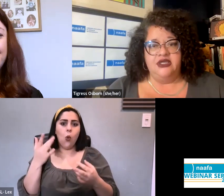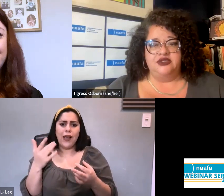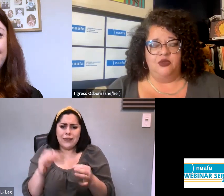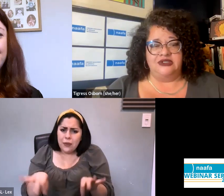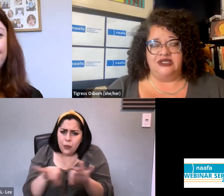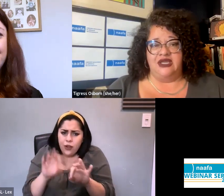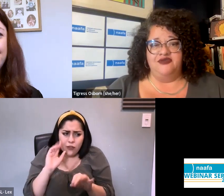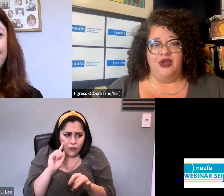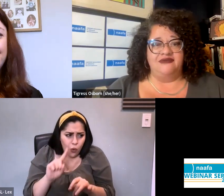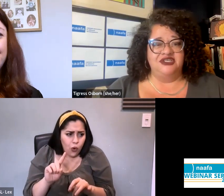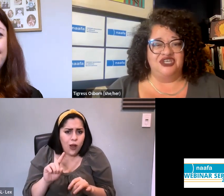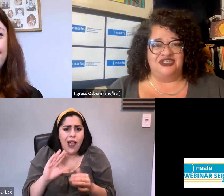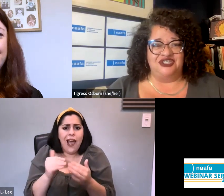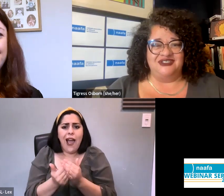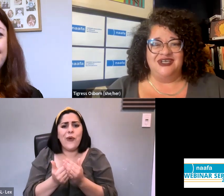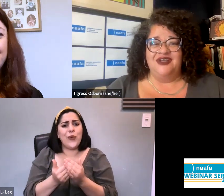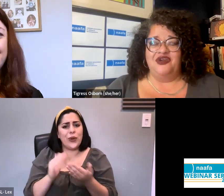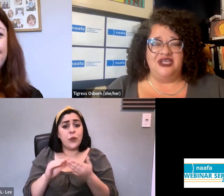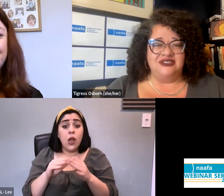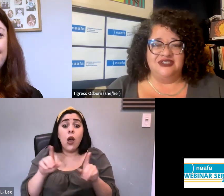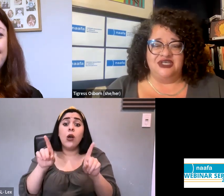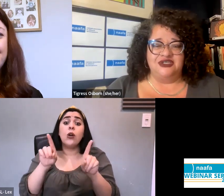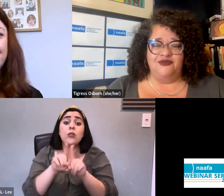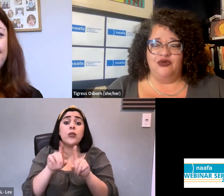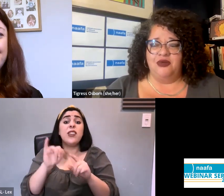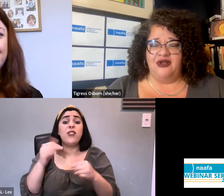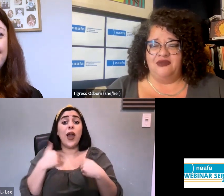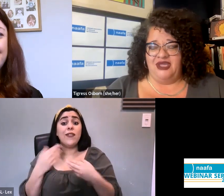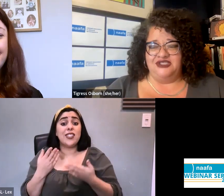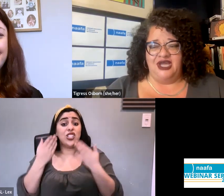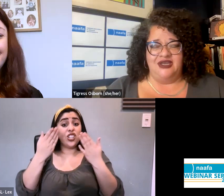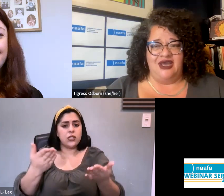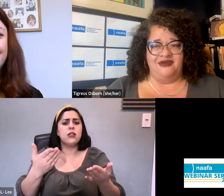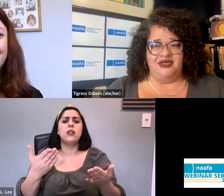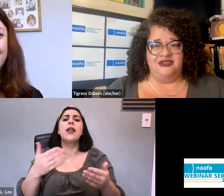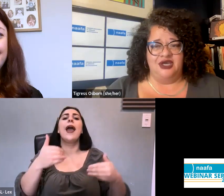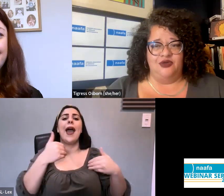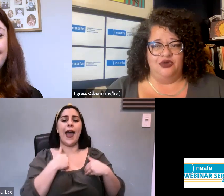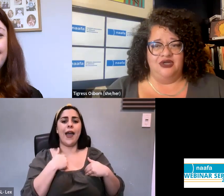community. So once again, if you have suggestions, there is a suggestion form on the page at